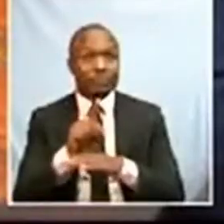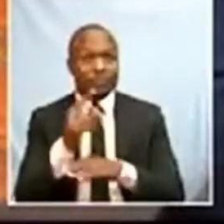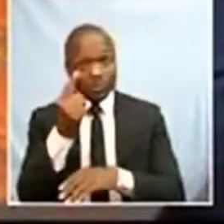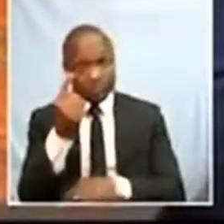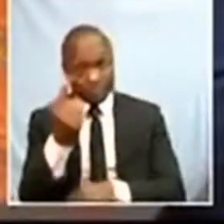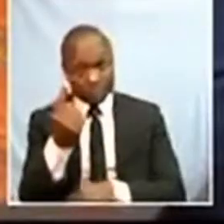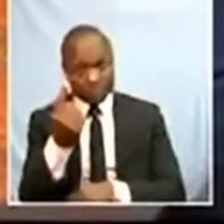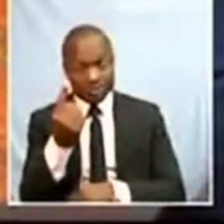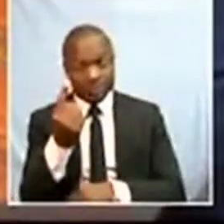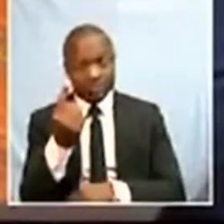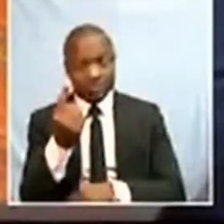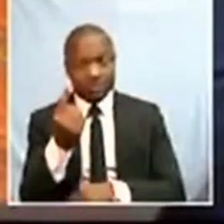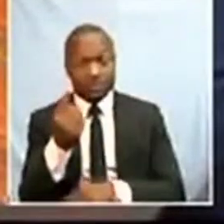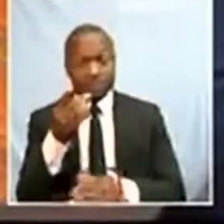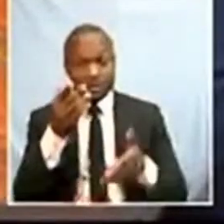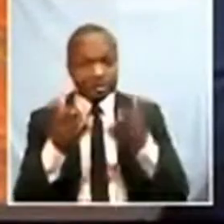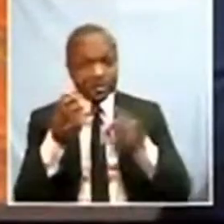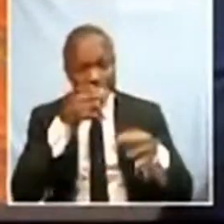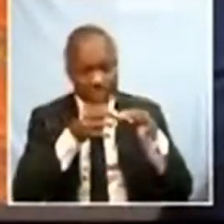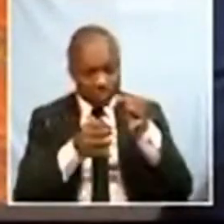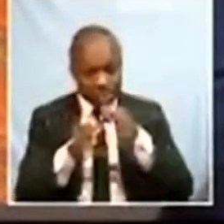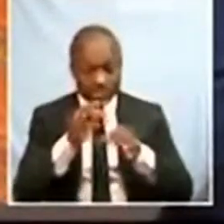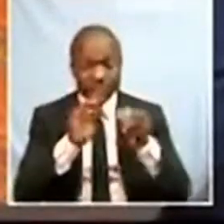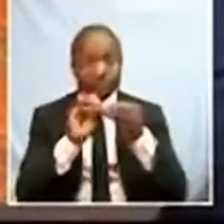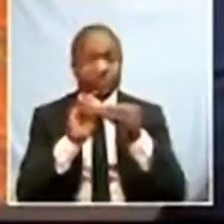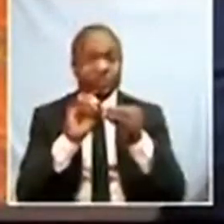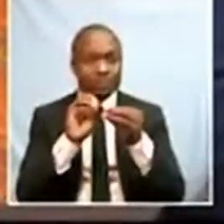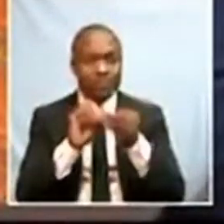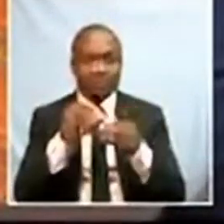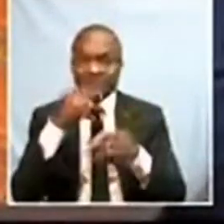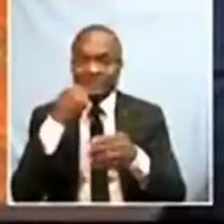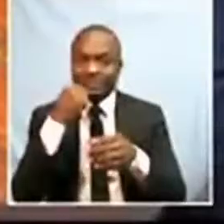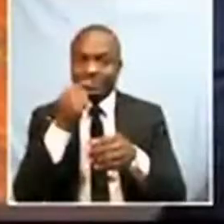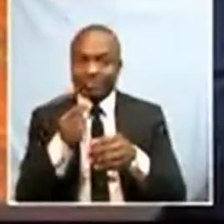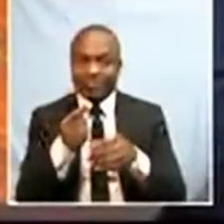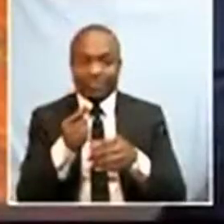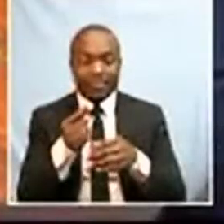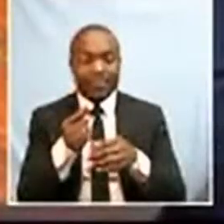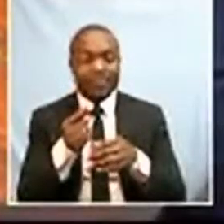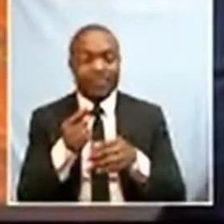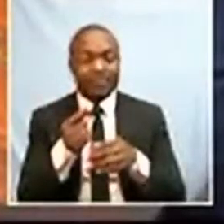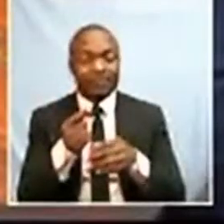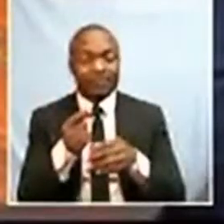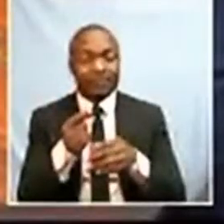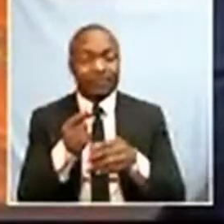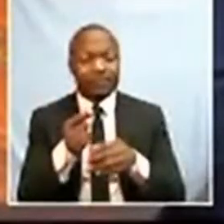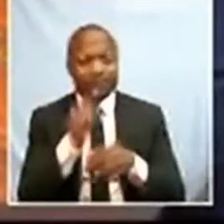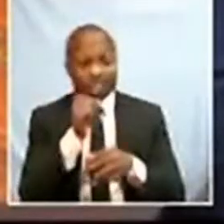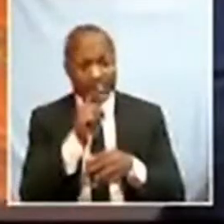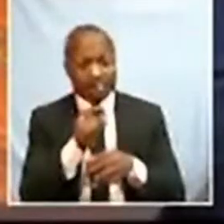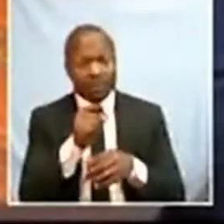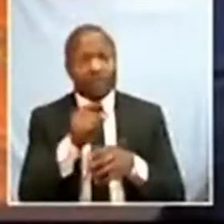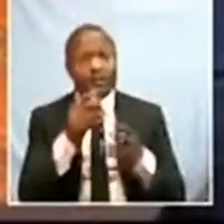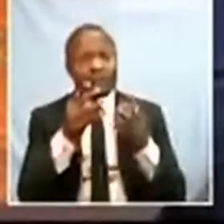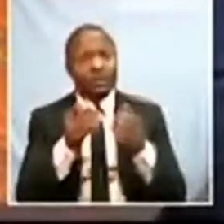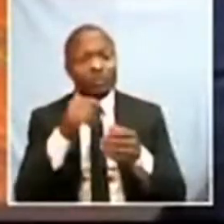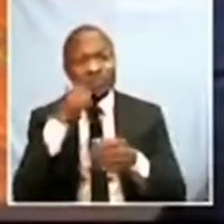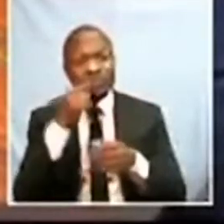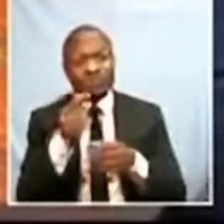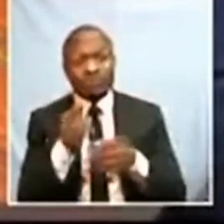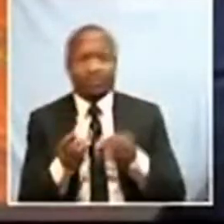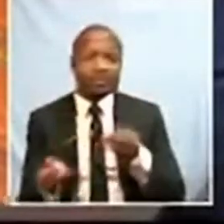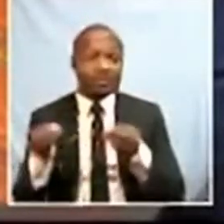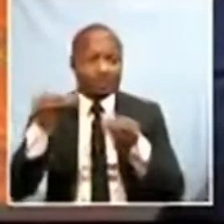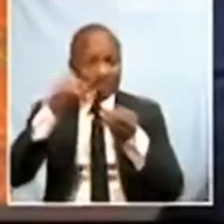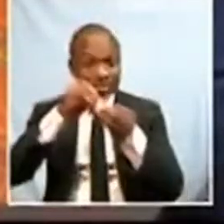one, and maybe to clarify further to say that I'm sure he meant to say the additional